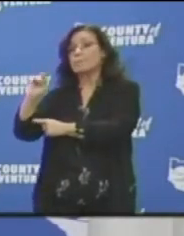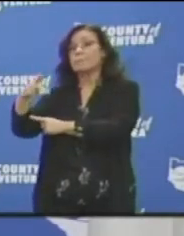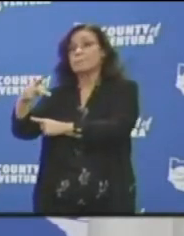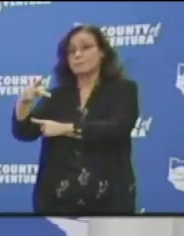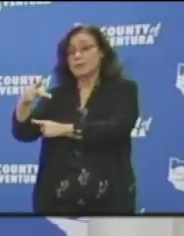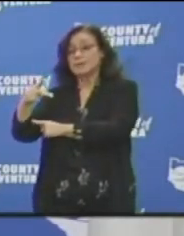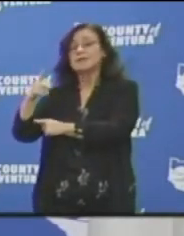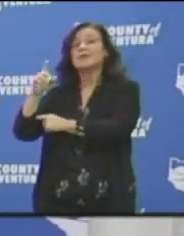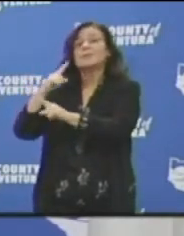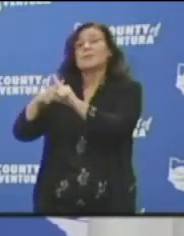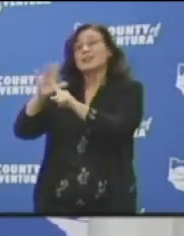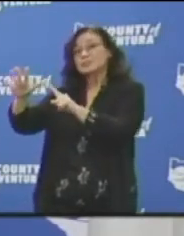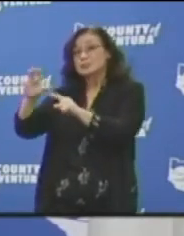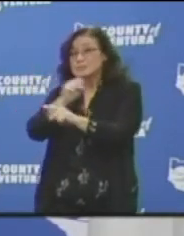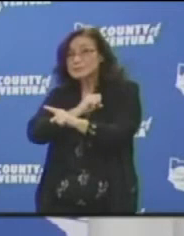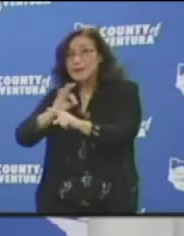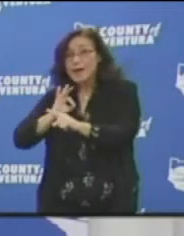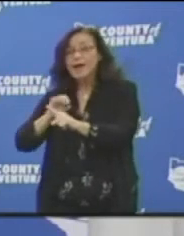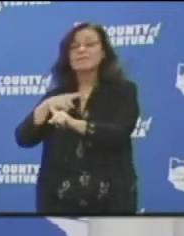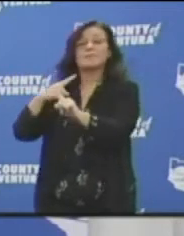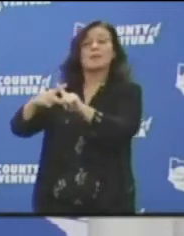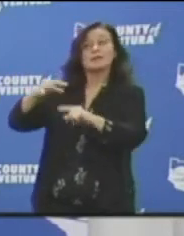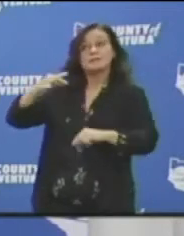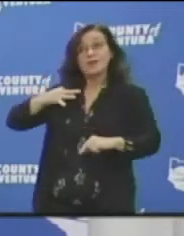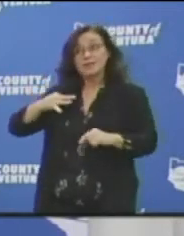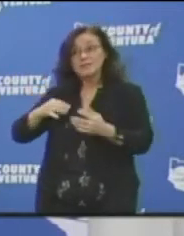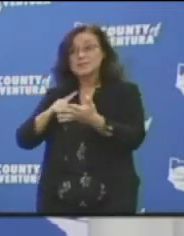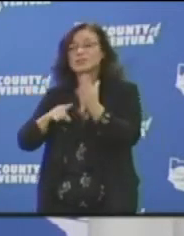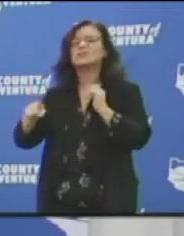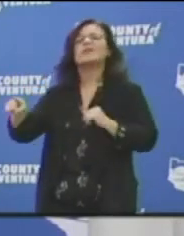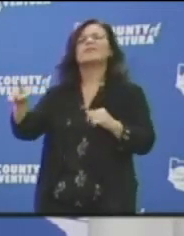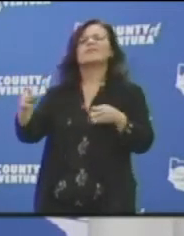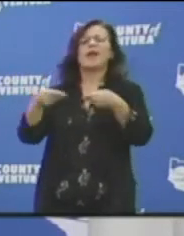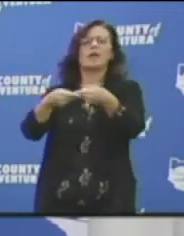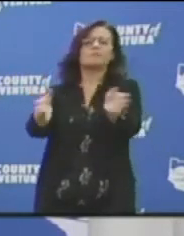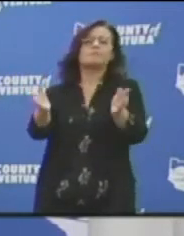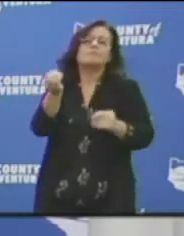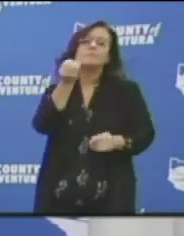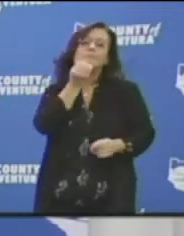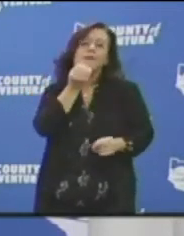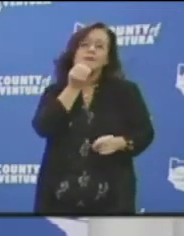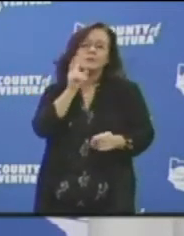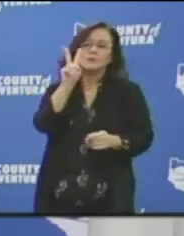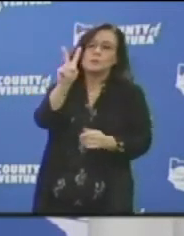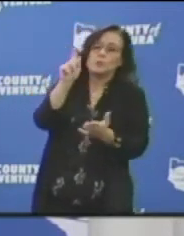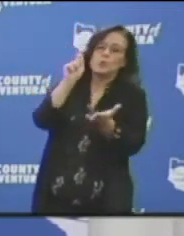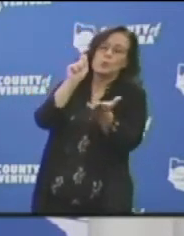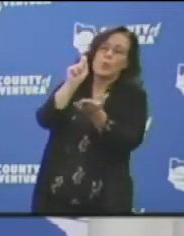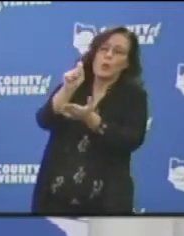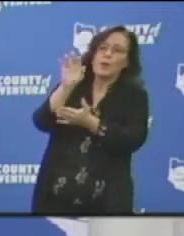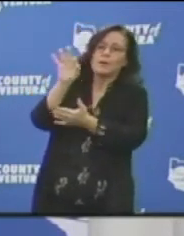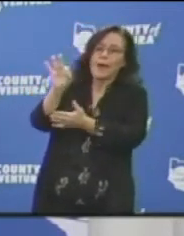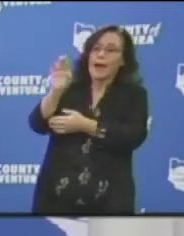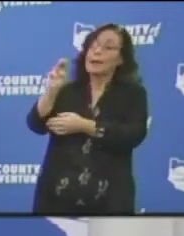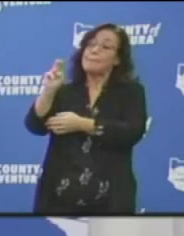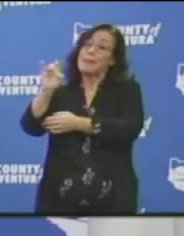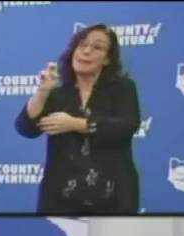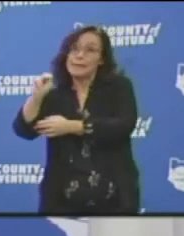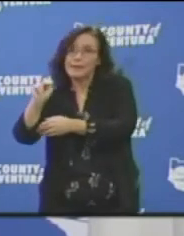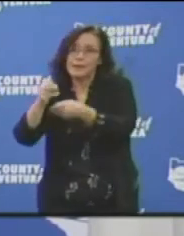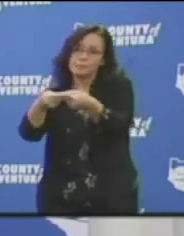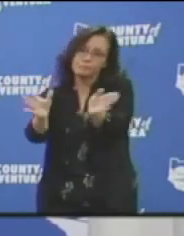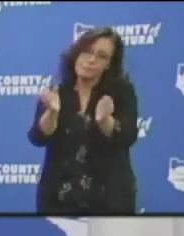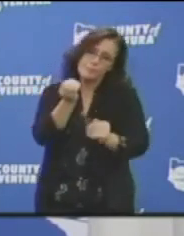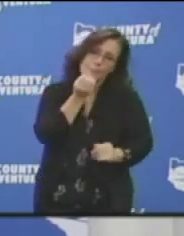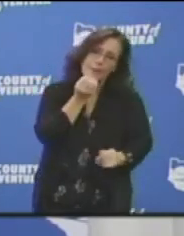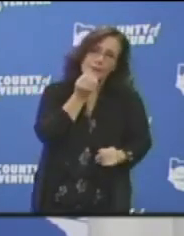meals, 2.9 million meals over the course of the pandemic. Through the Great Plates program, we have